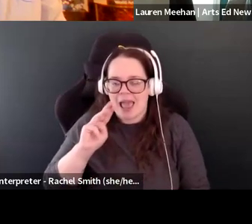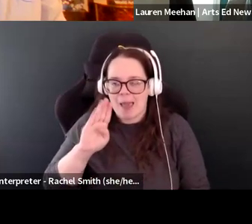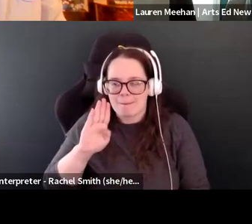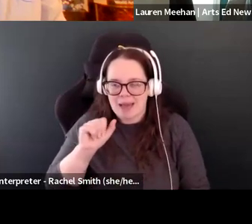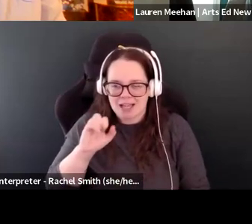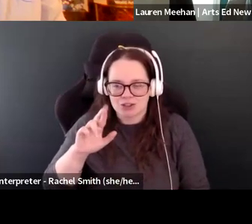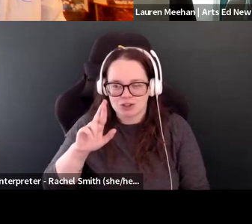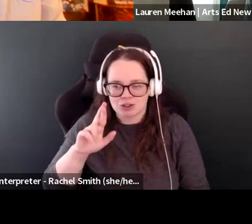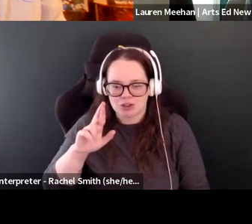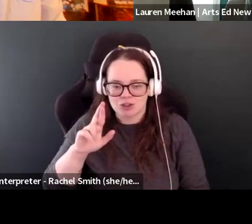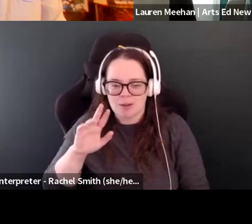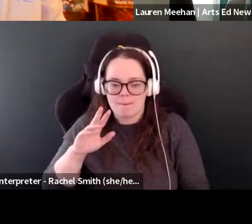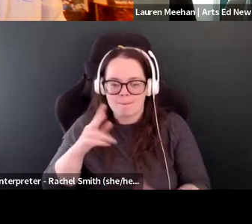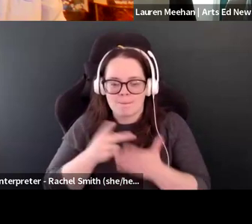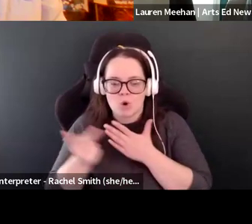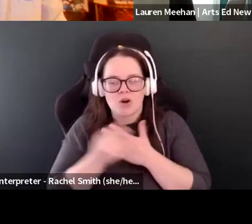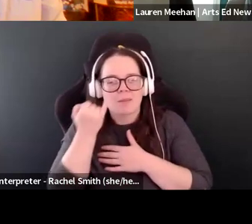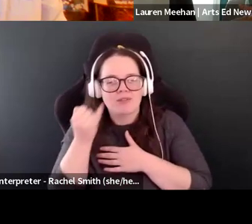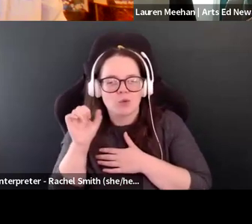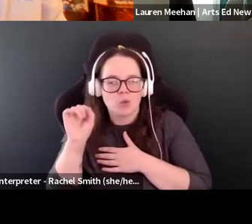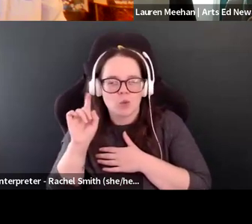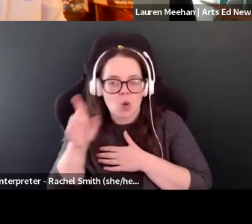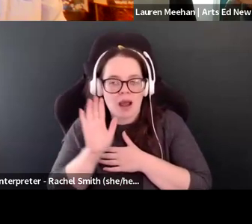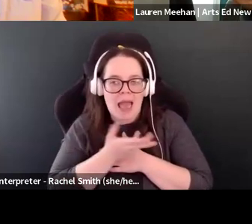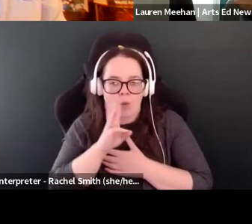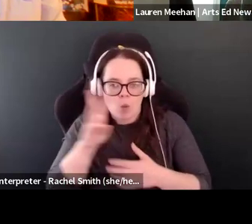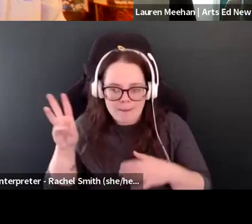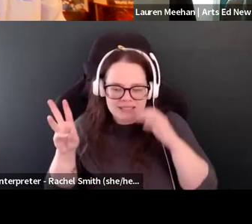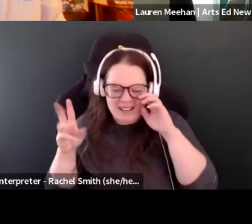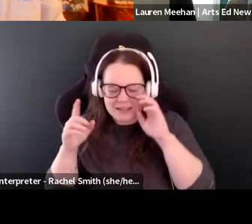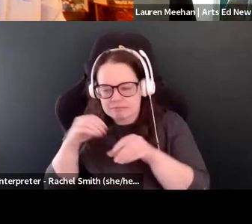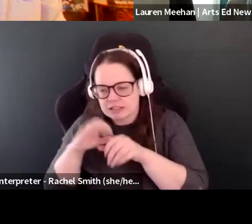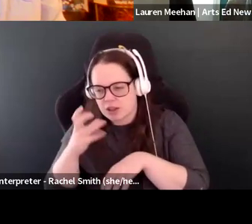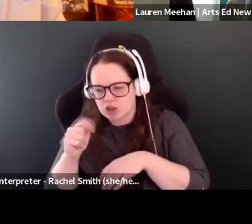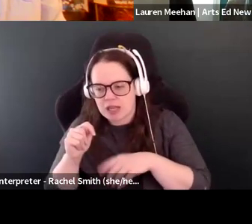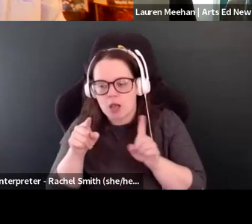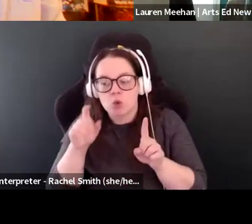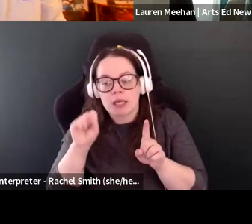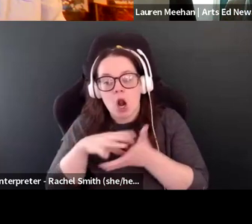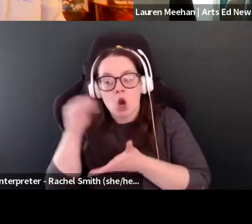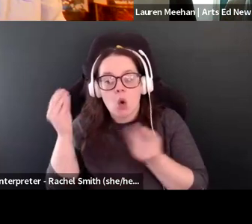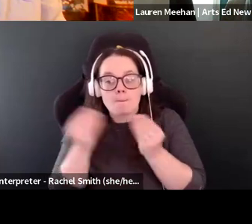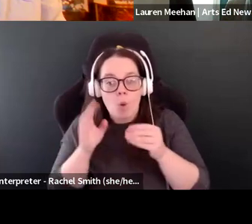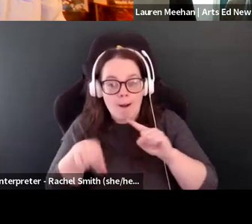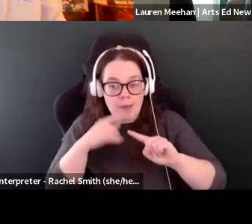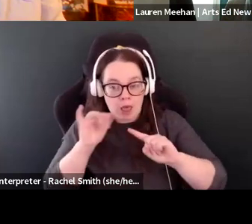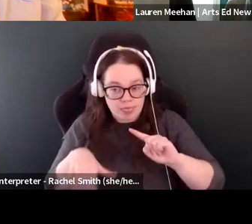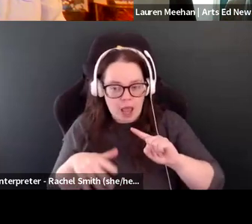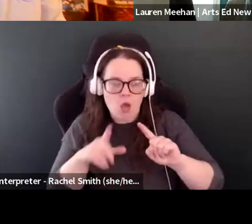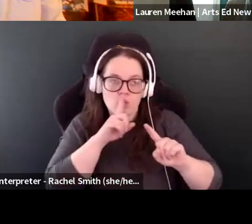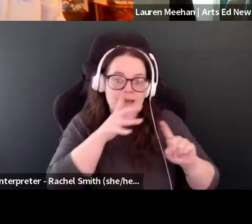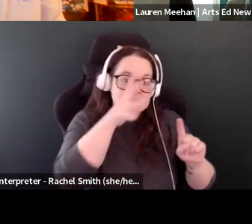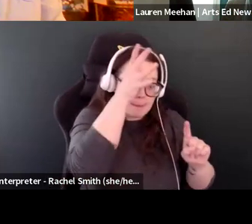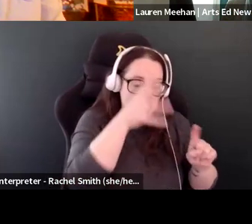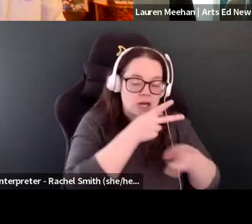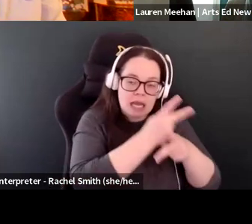is artsednewark.org, I think Olivia dropped it, /ambassadors. You can learn more about it, but it's really a parent and caregiver training